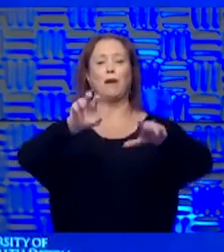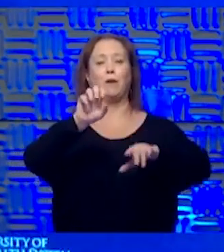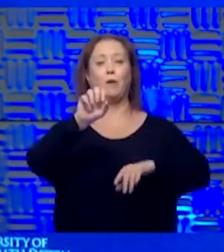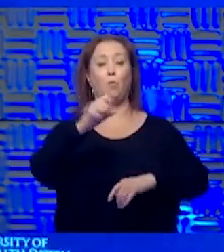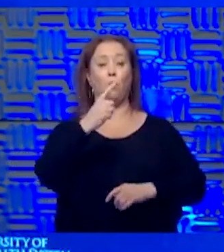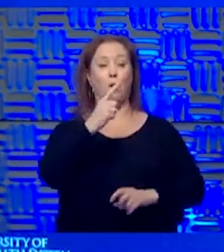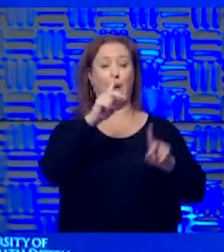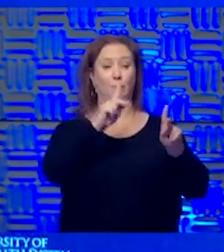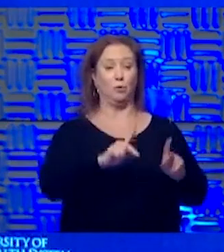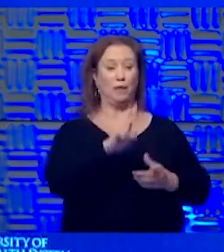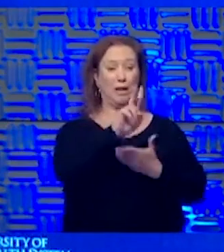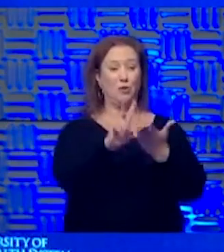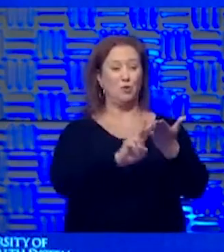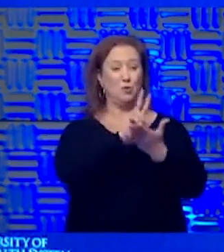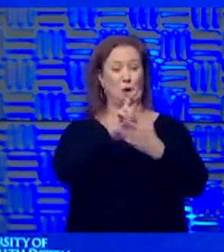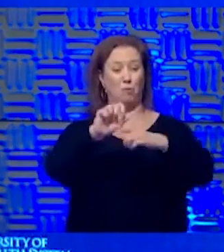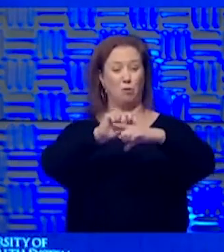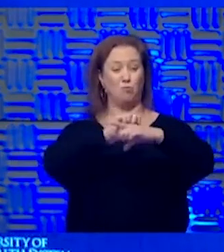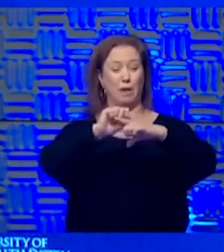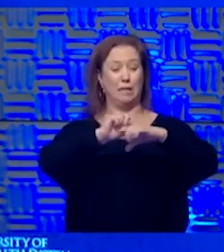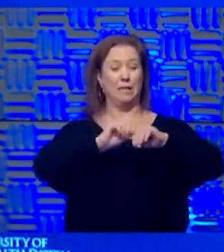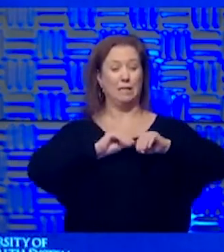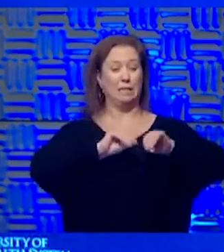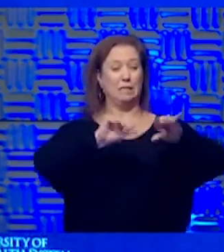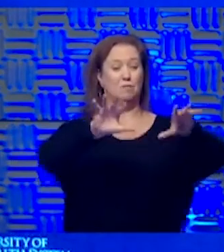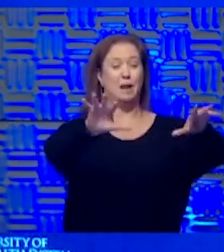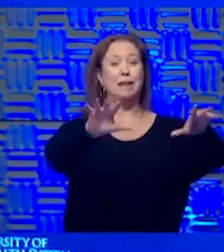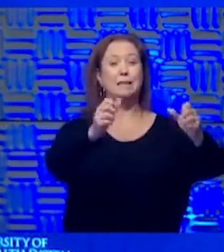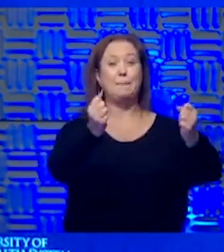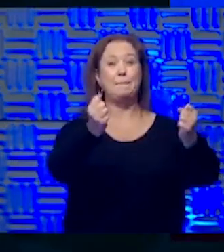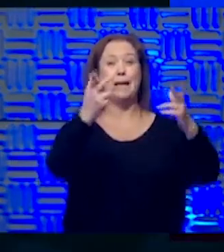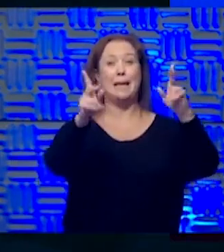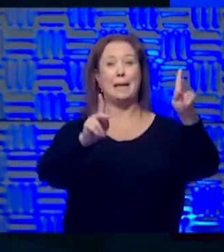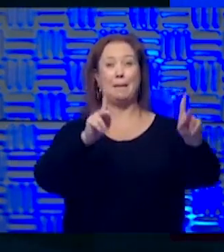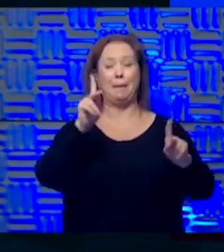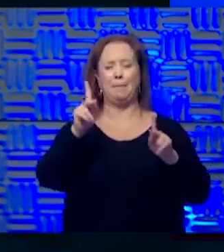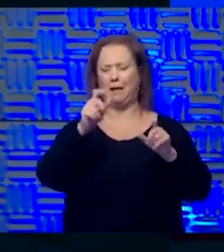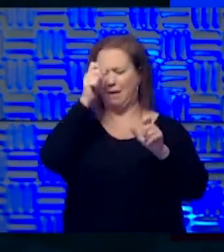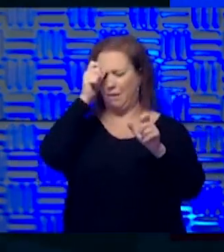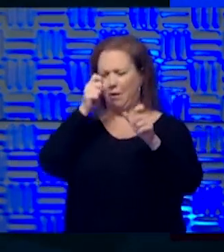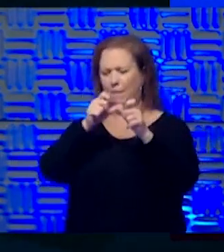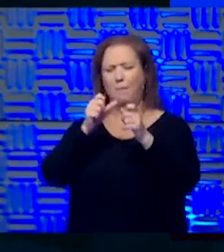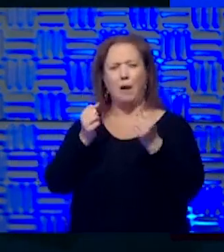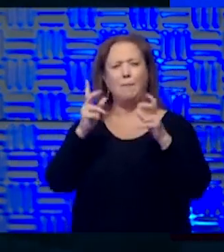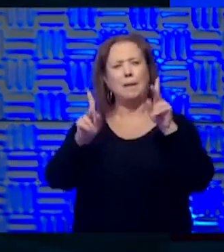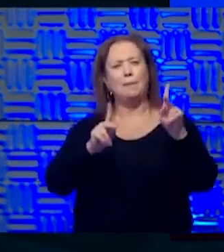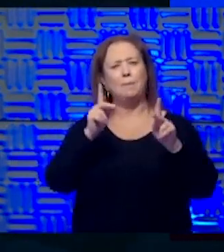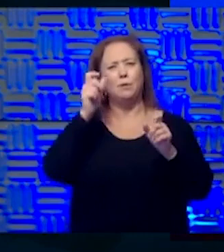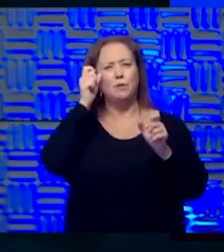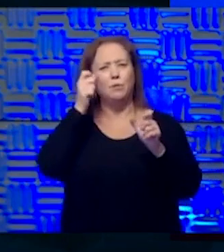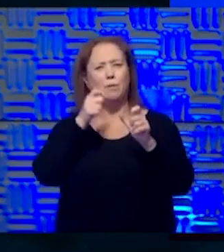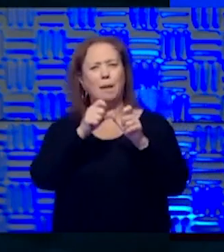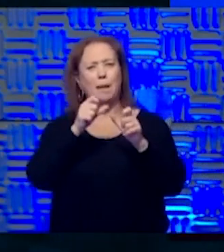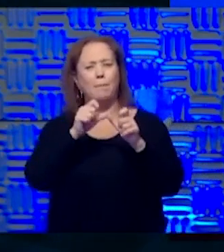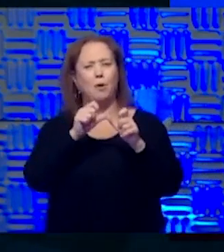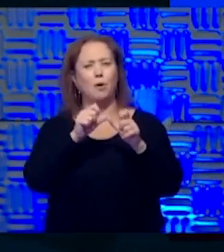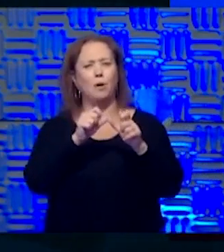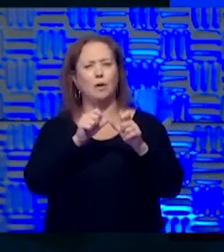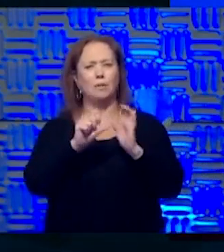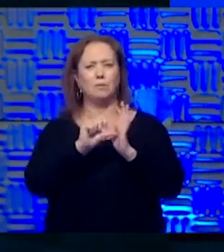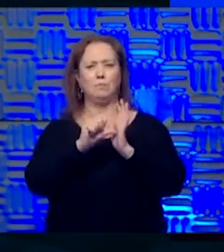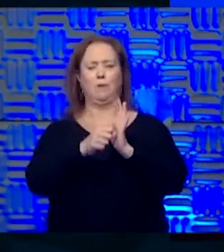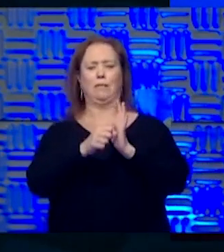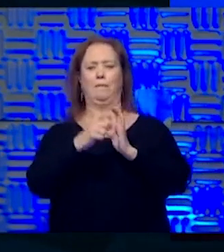person in a 2-hour choir practice spread it to multiple people, Dana, and I don't remember the exact numbers. Do you remember because they're pretty